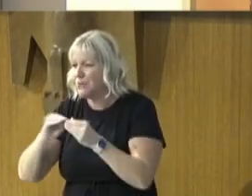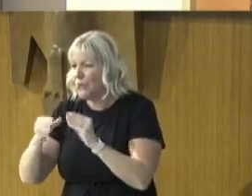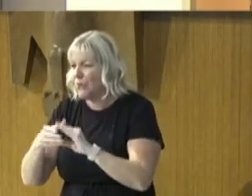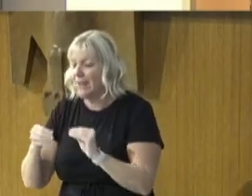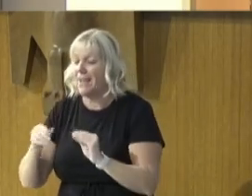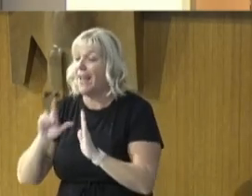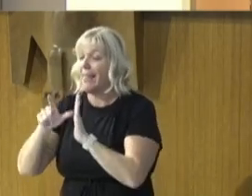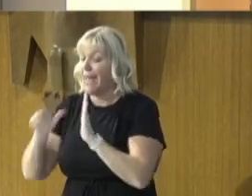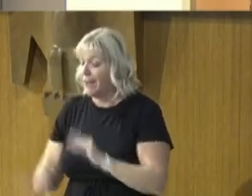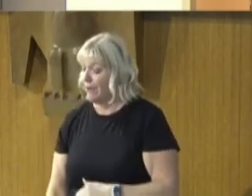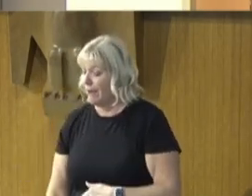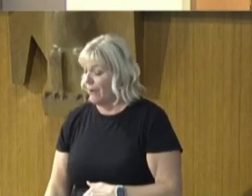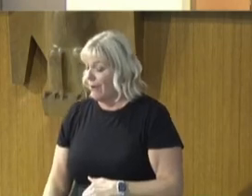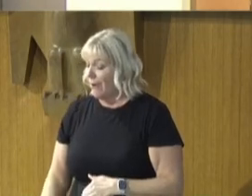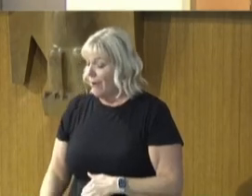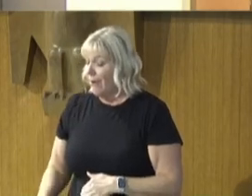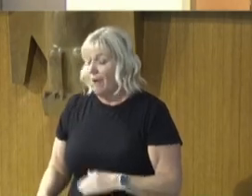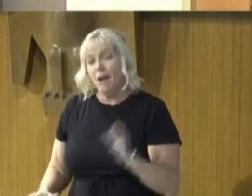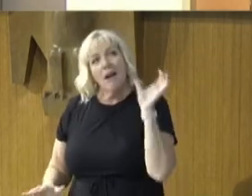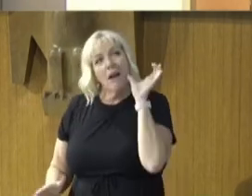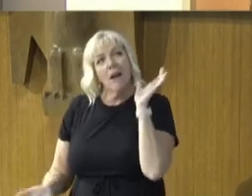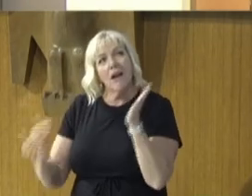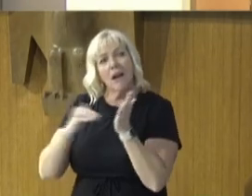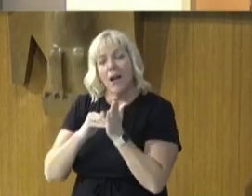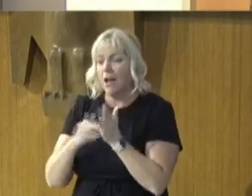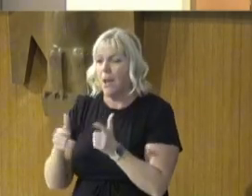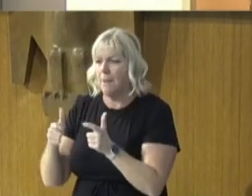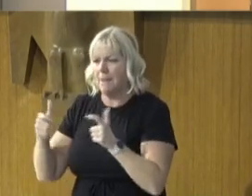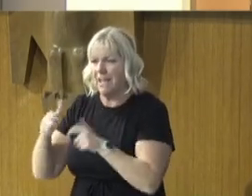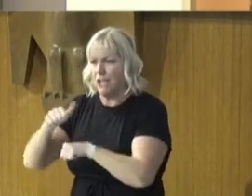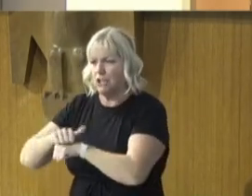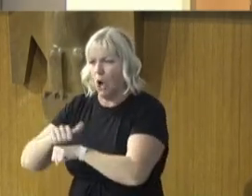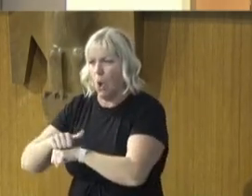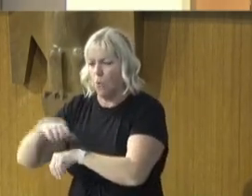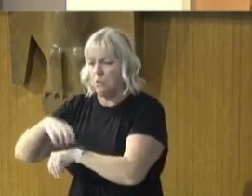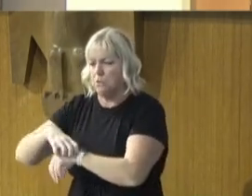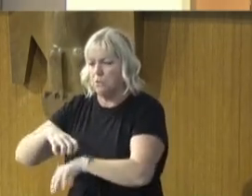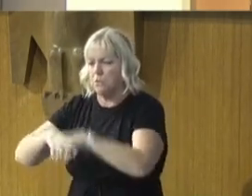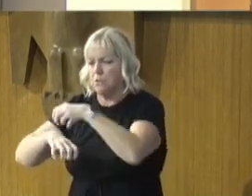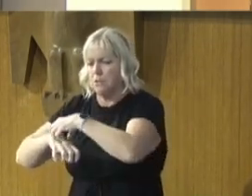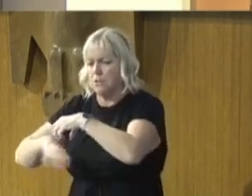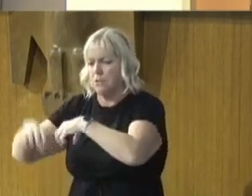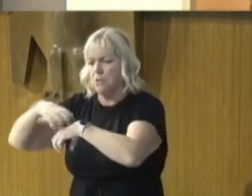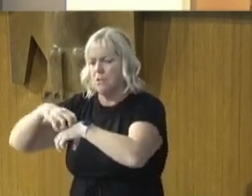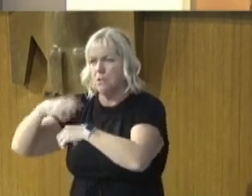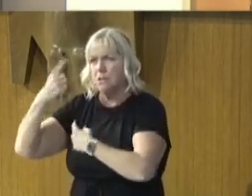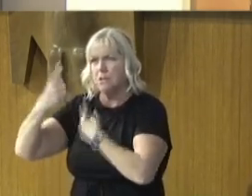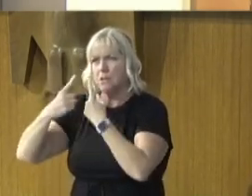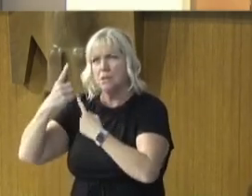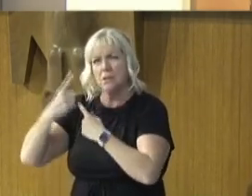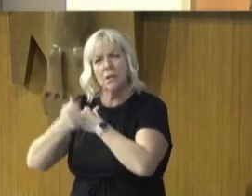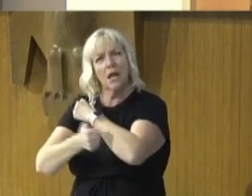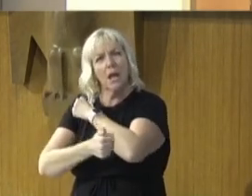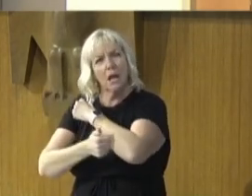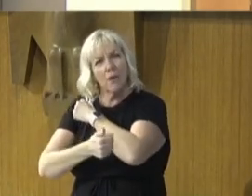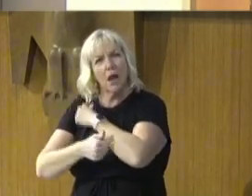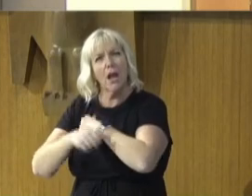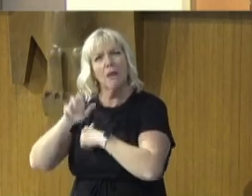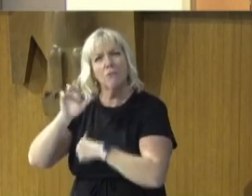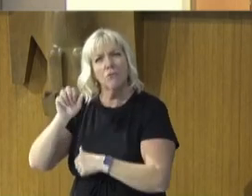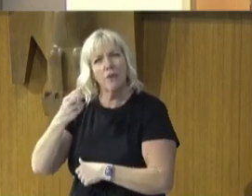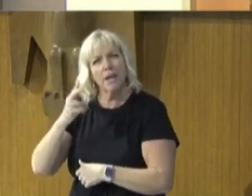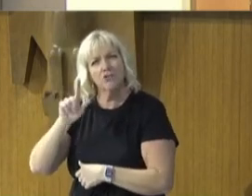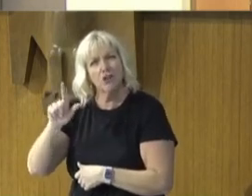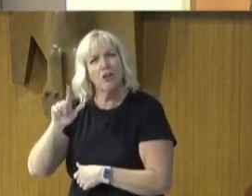tells her these stories, she starts stacking bigger stones on top of each other and thinking about Abraham and Rachel